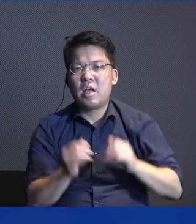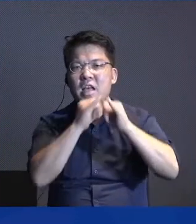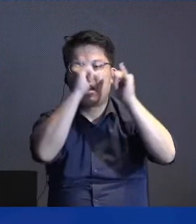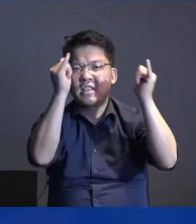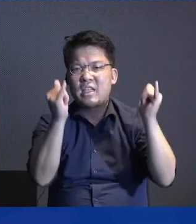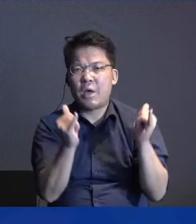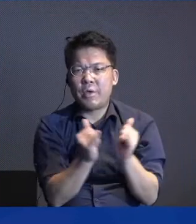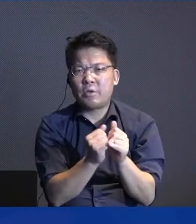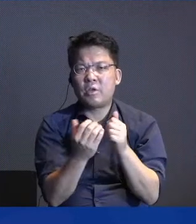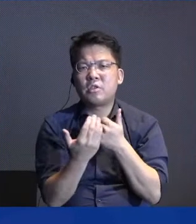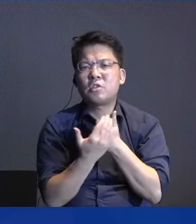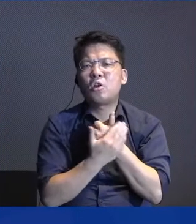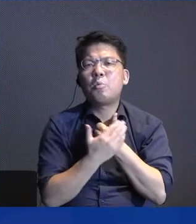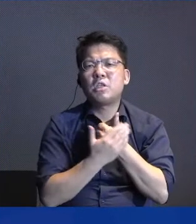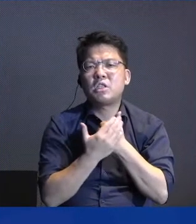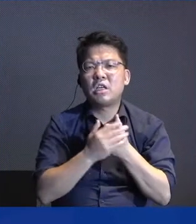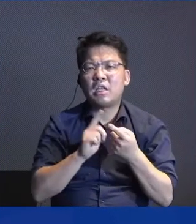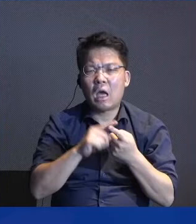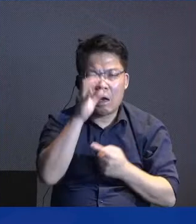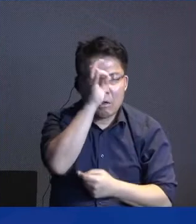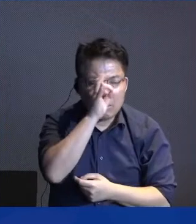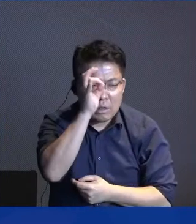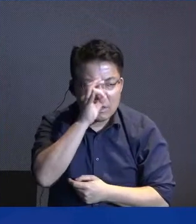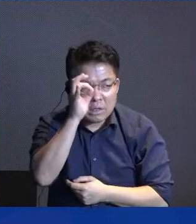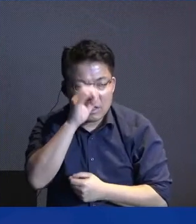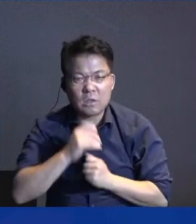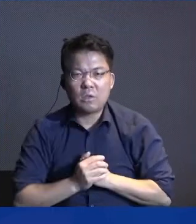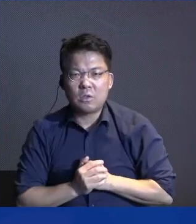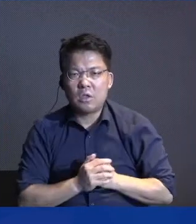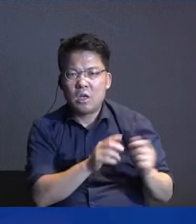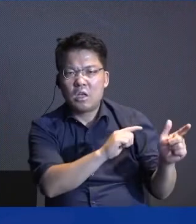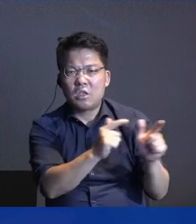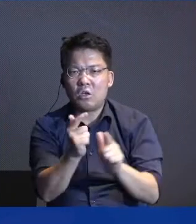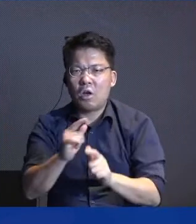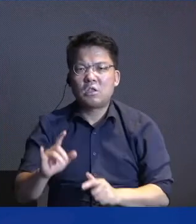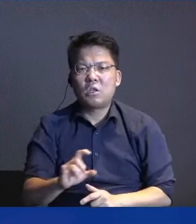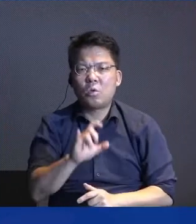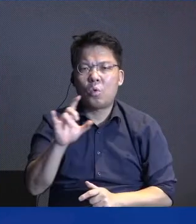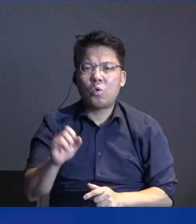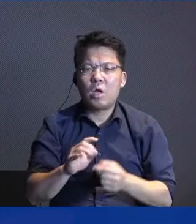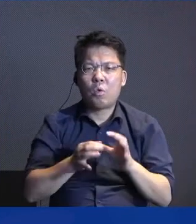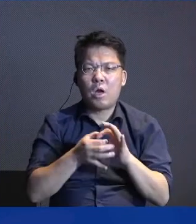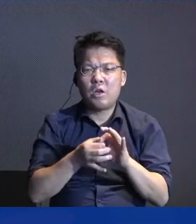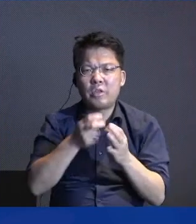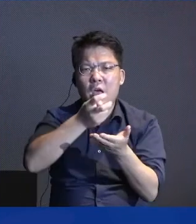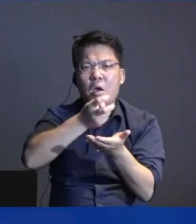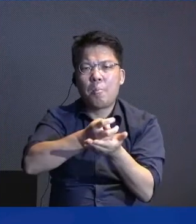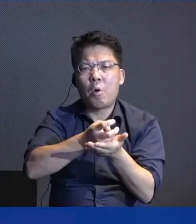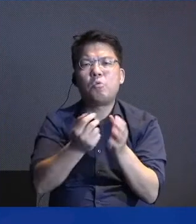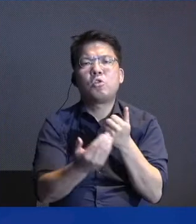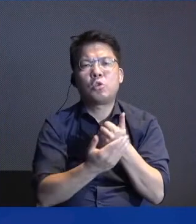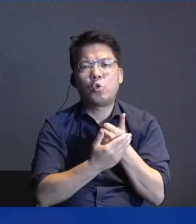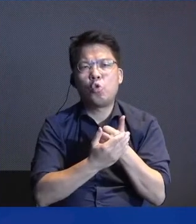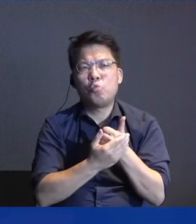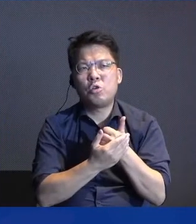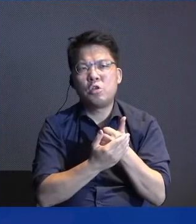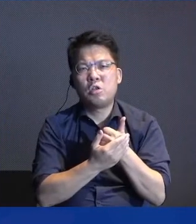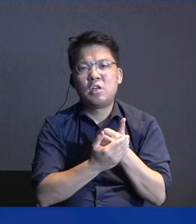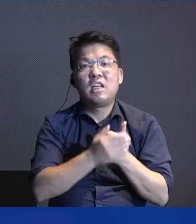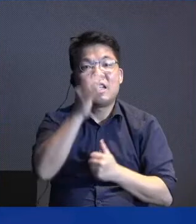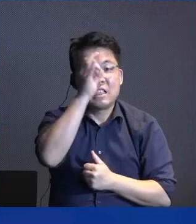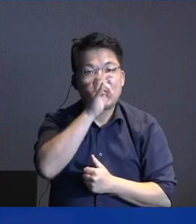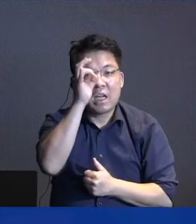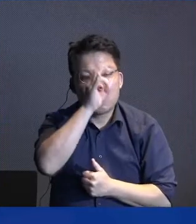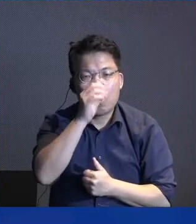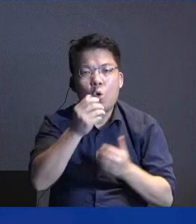And studies also show that a higher level of optimism that was measured before the pandemic